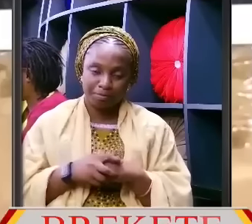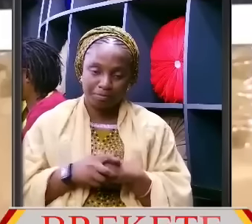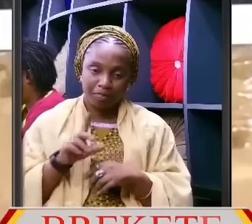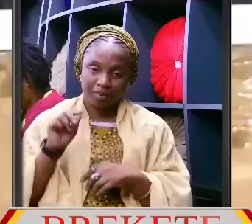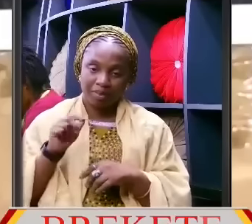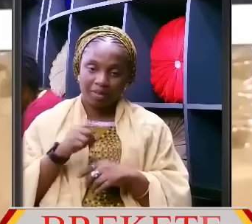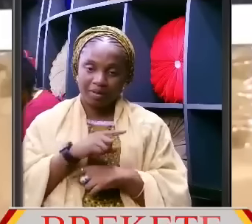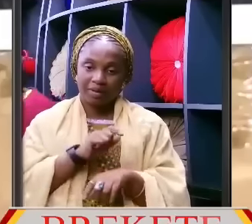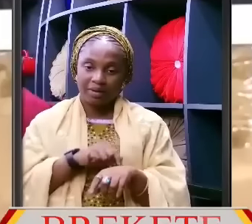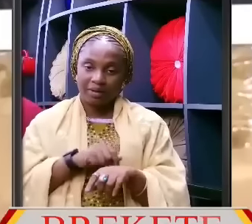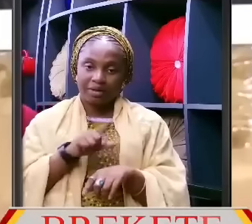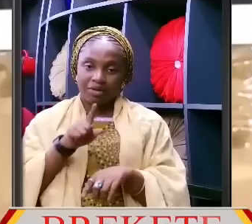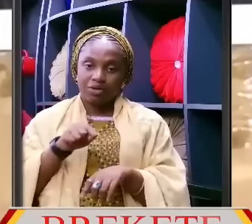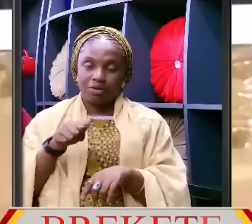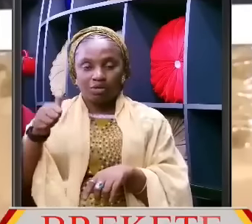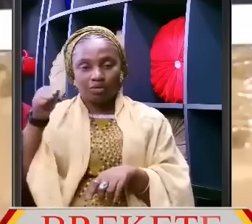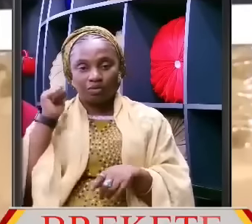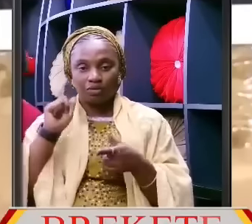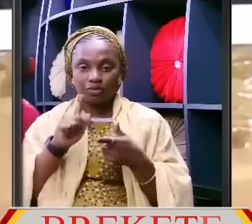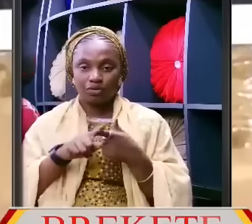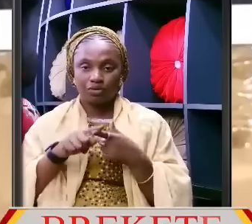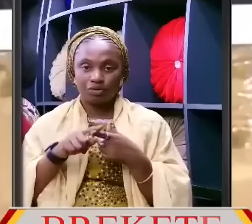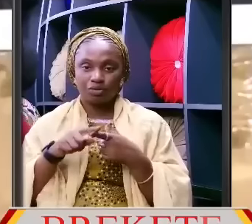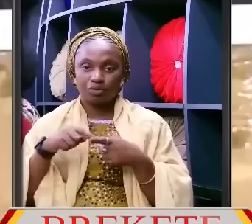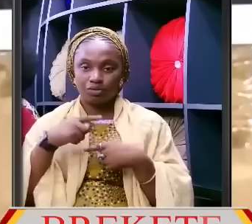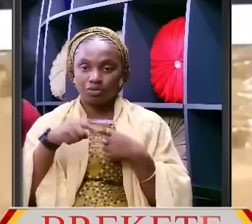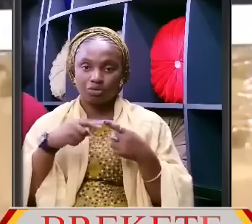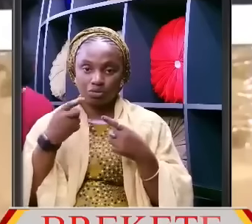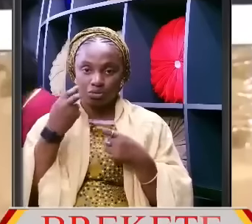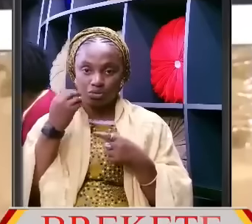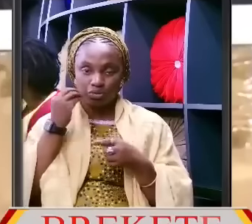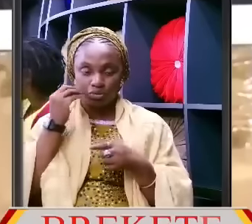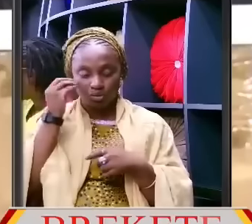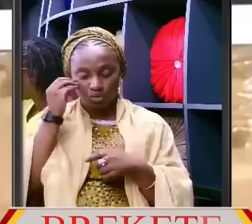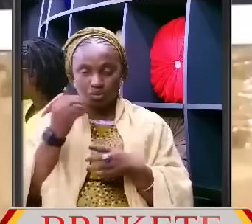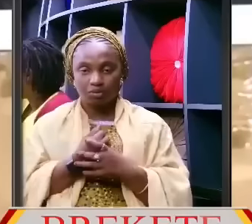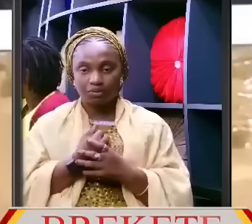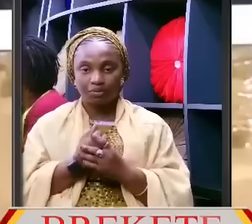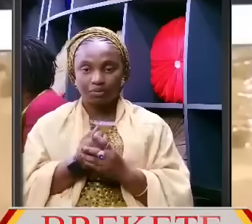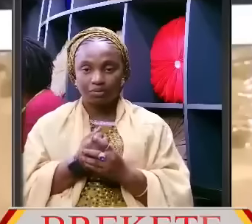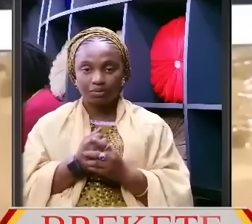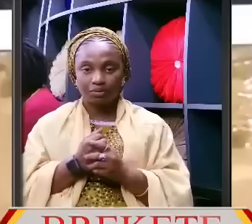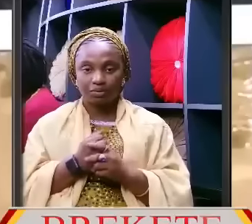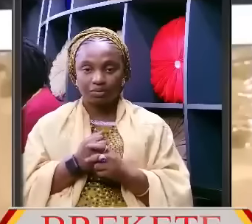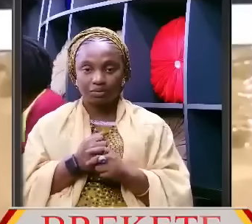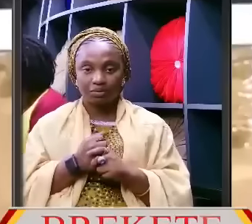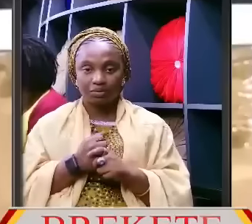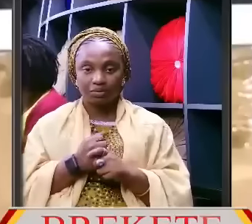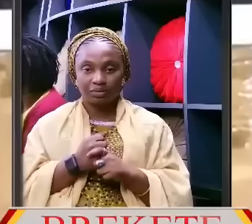tomorrow. Well, you go to hear, said she used juju, no be juju.